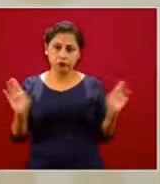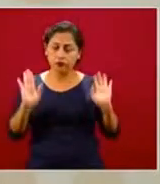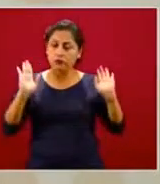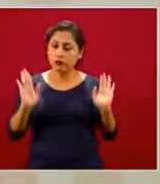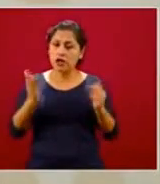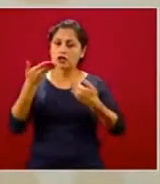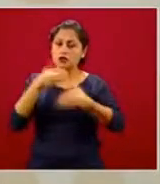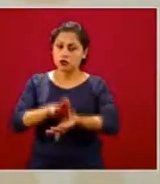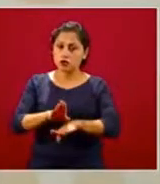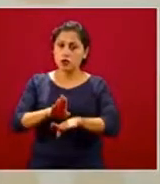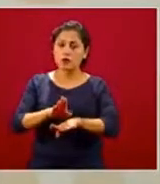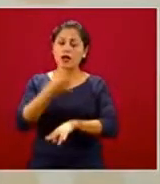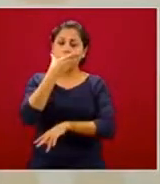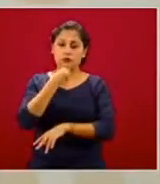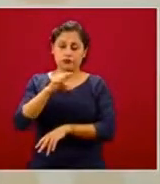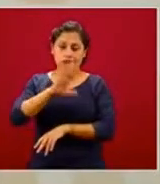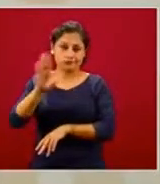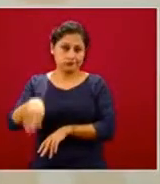respect to López. that issue.